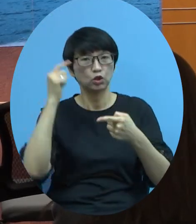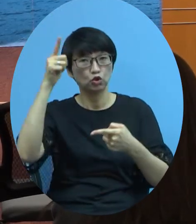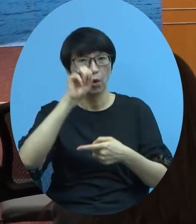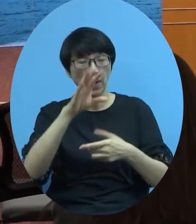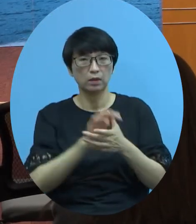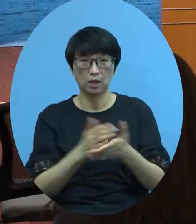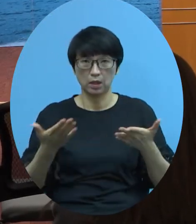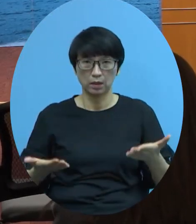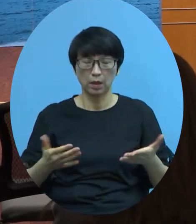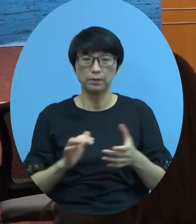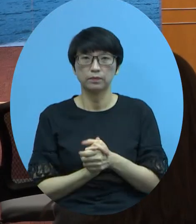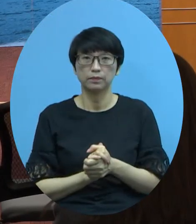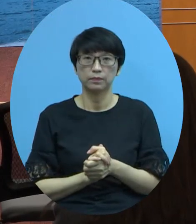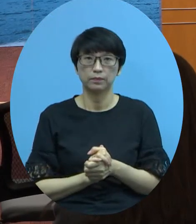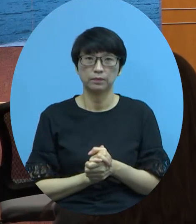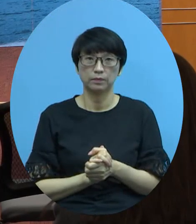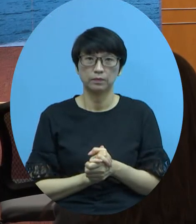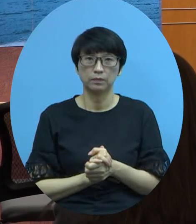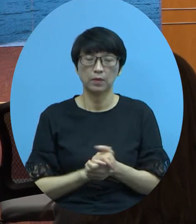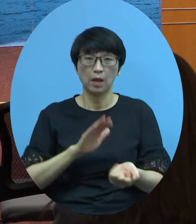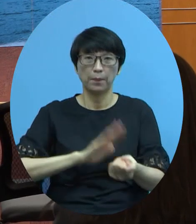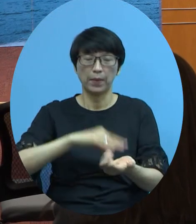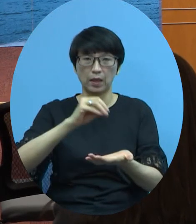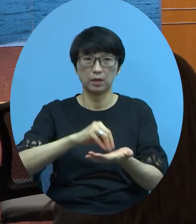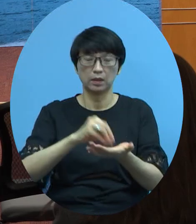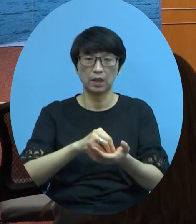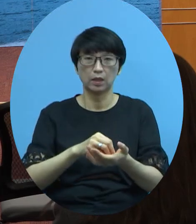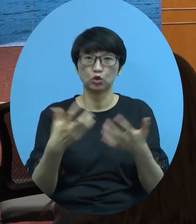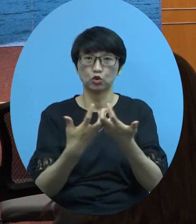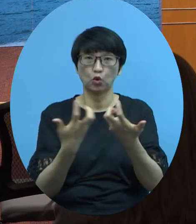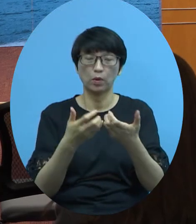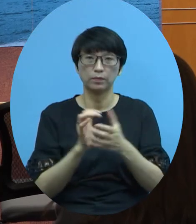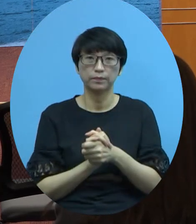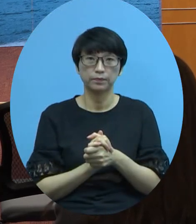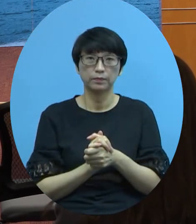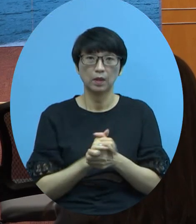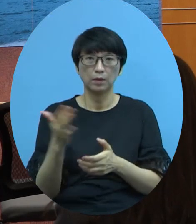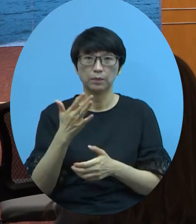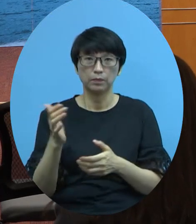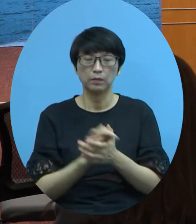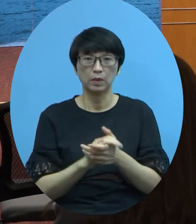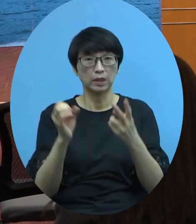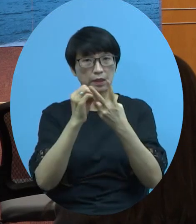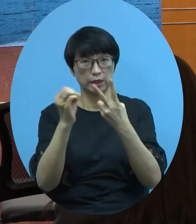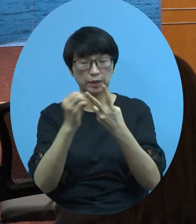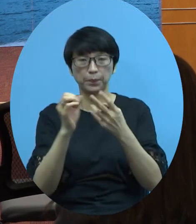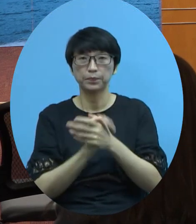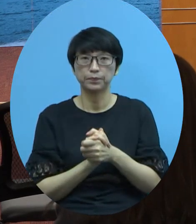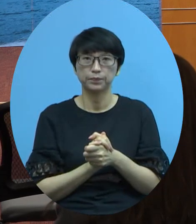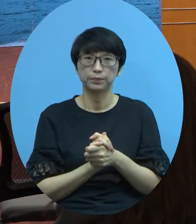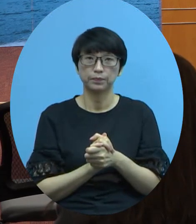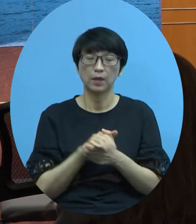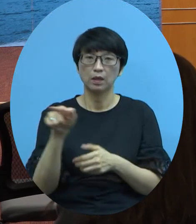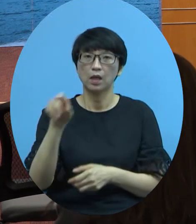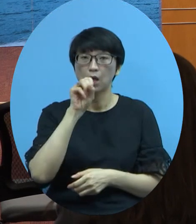seen is also in the territory of some 20 cases. So you've said that it is actually too early